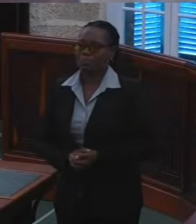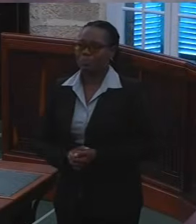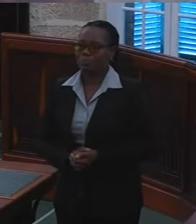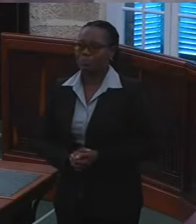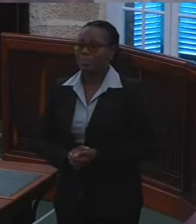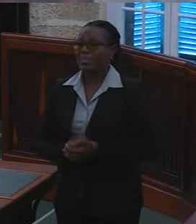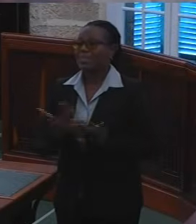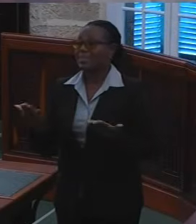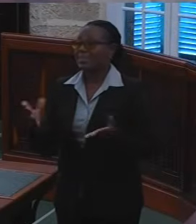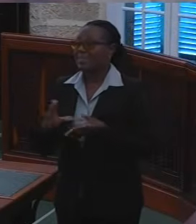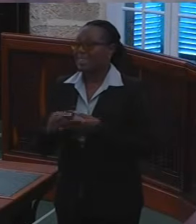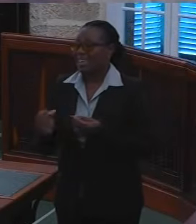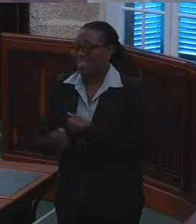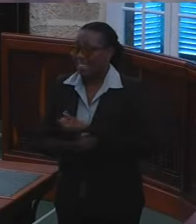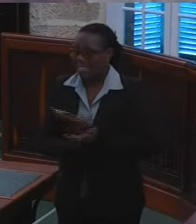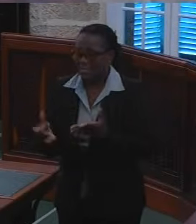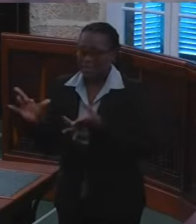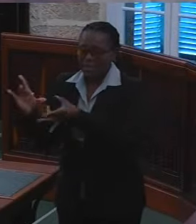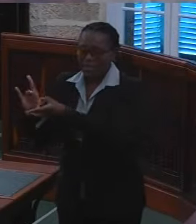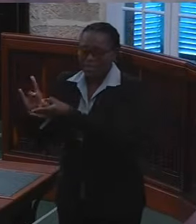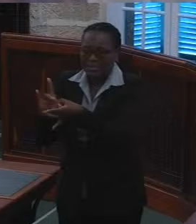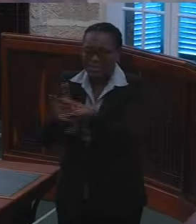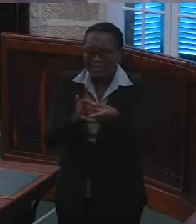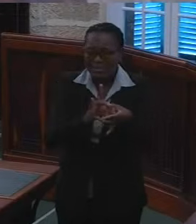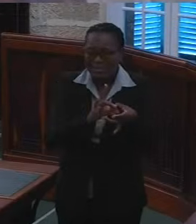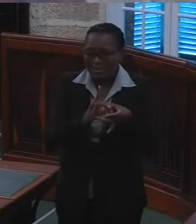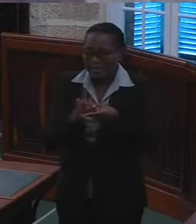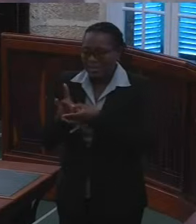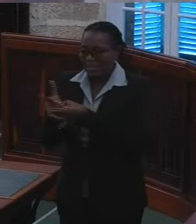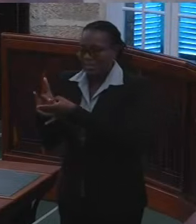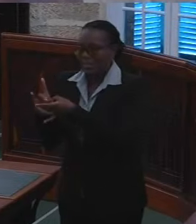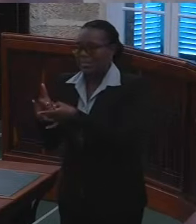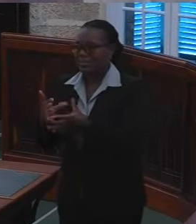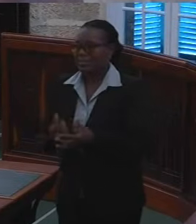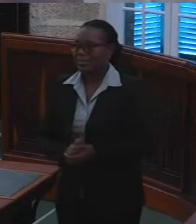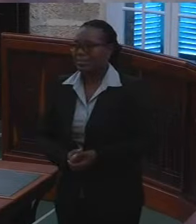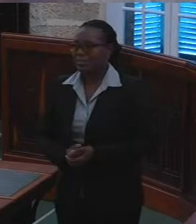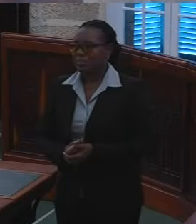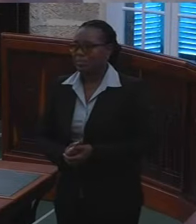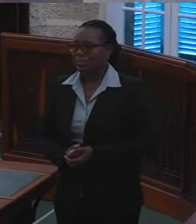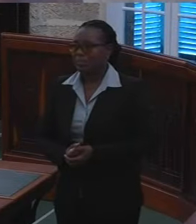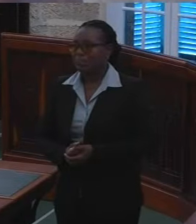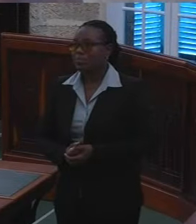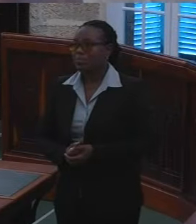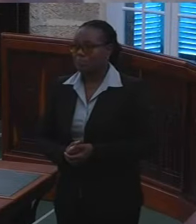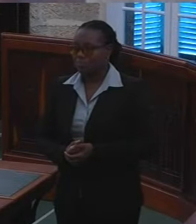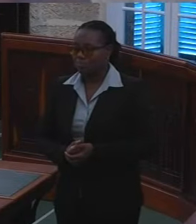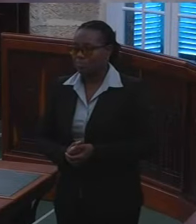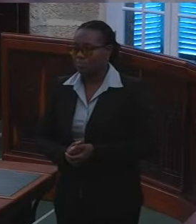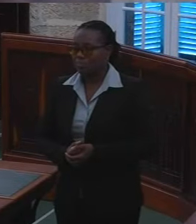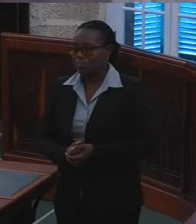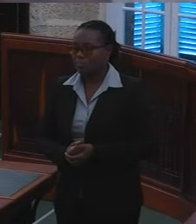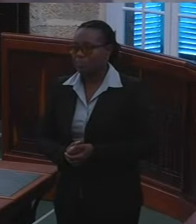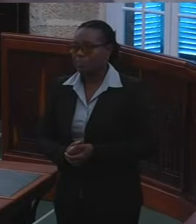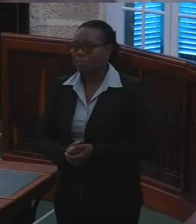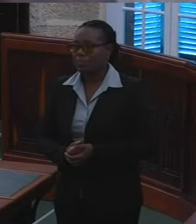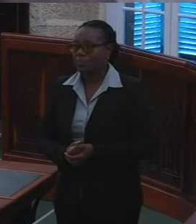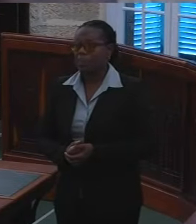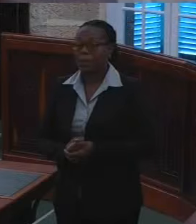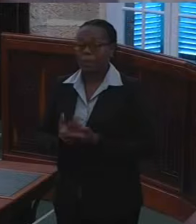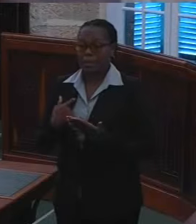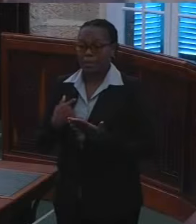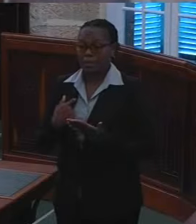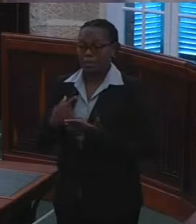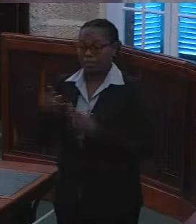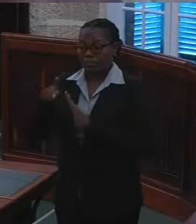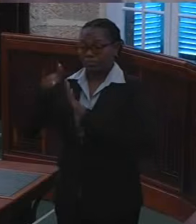that there's an interministerial connection on Sego to be. At section 7, of course, the general principles are